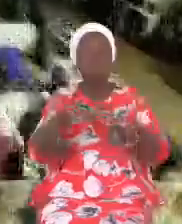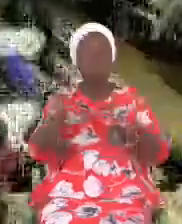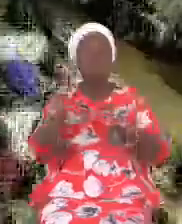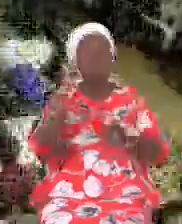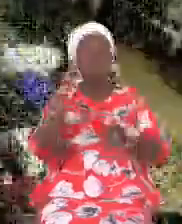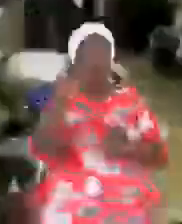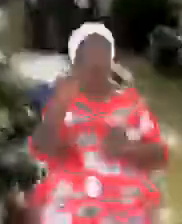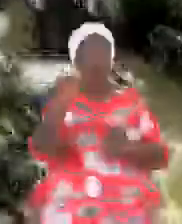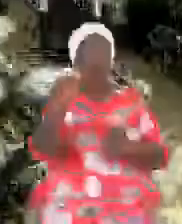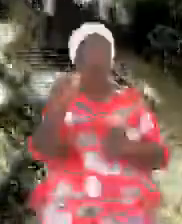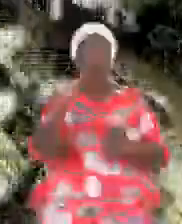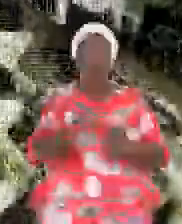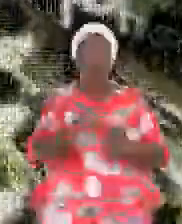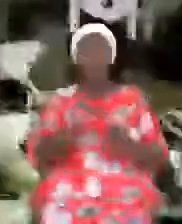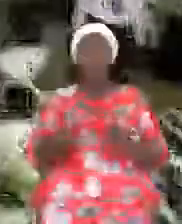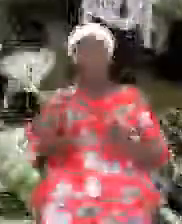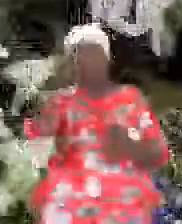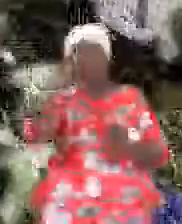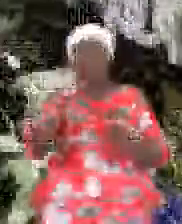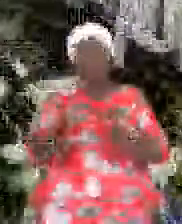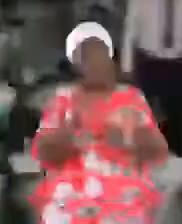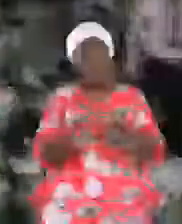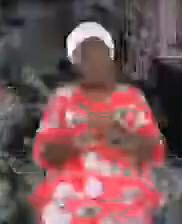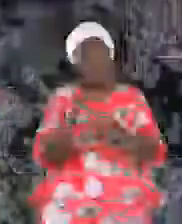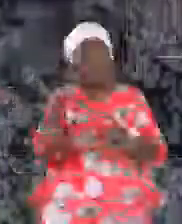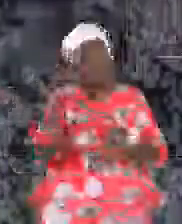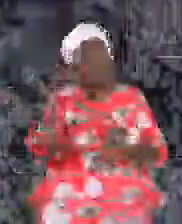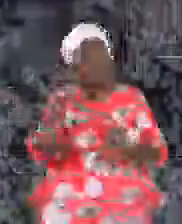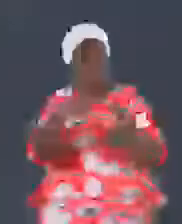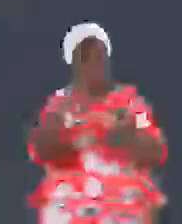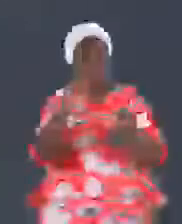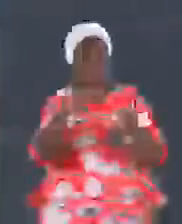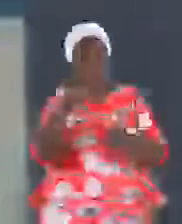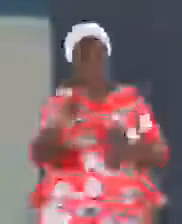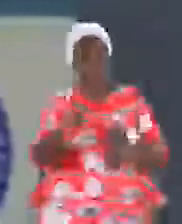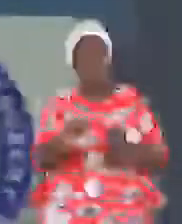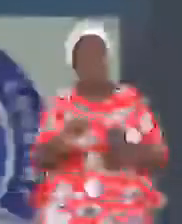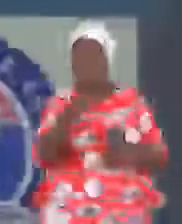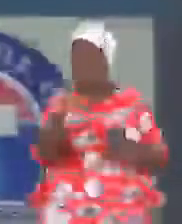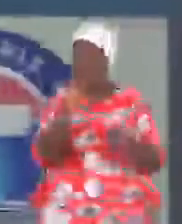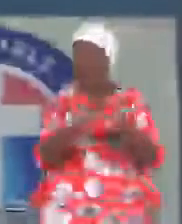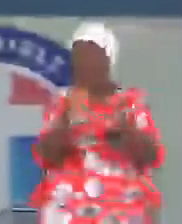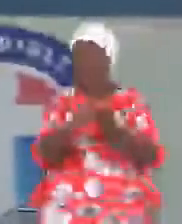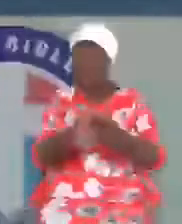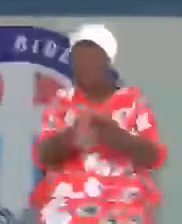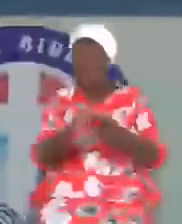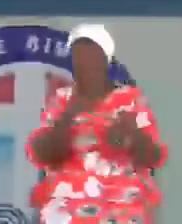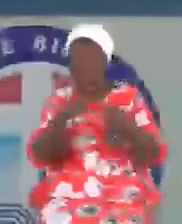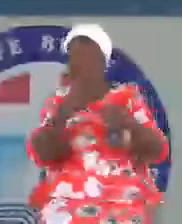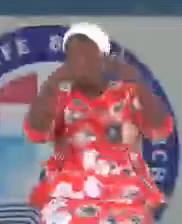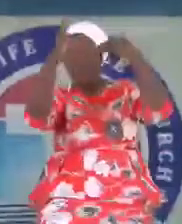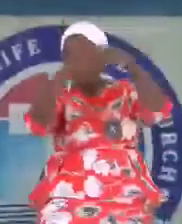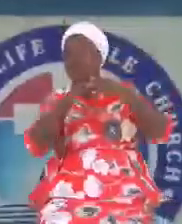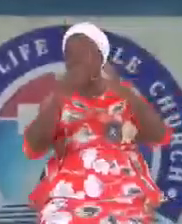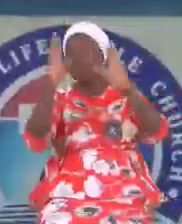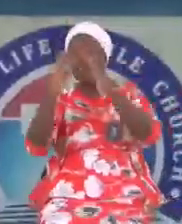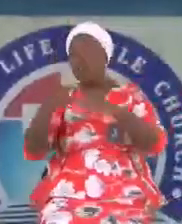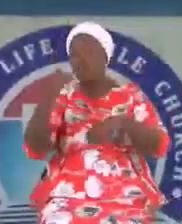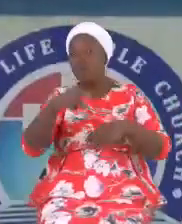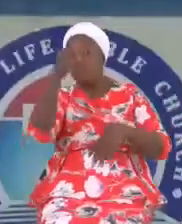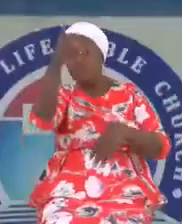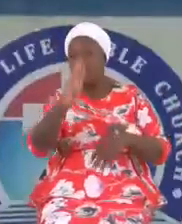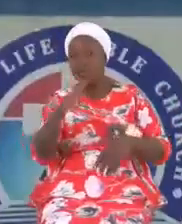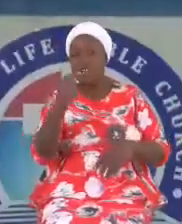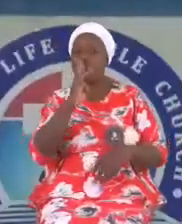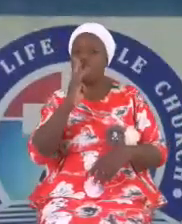think about Jesus and think about God. Heaven is the city of God. The water there will